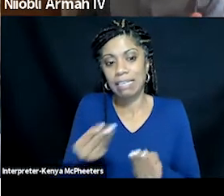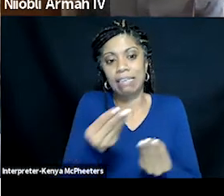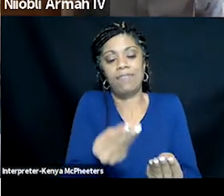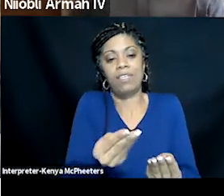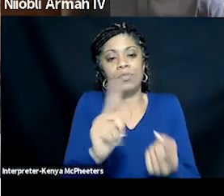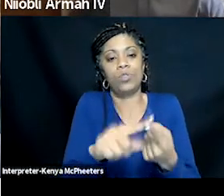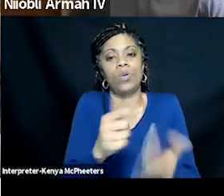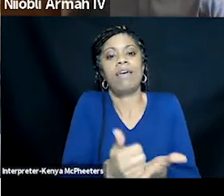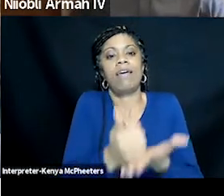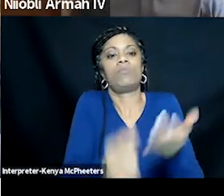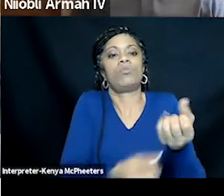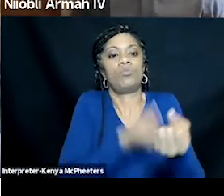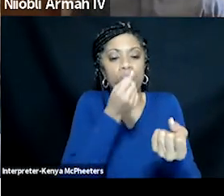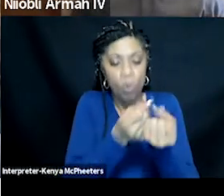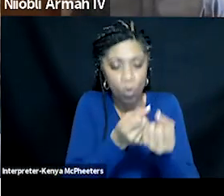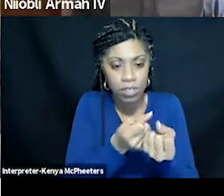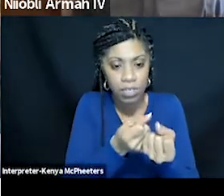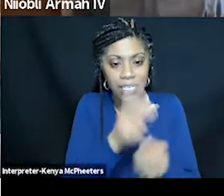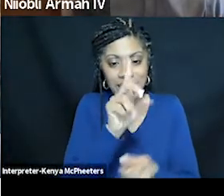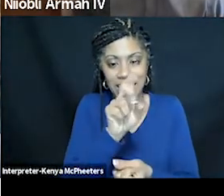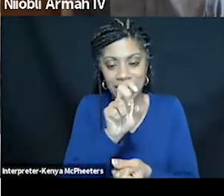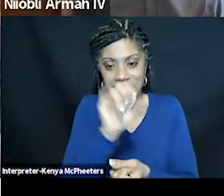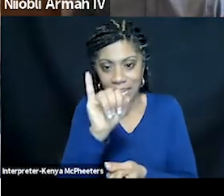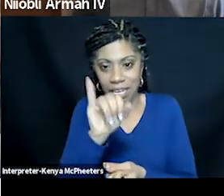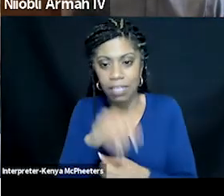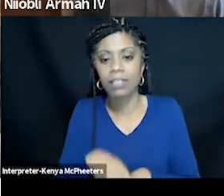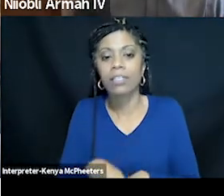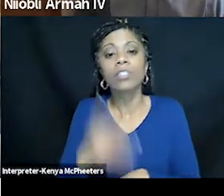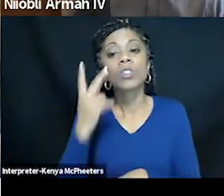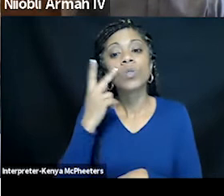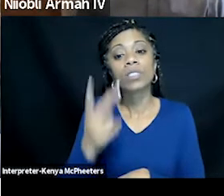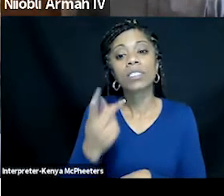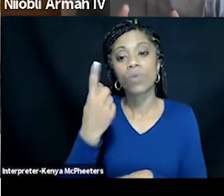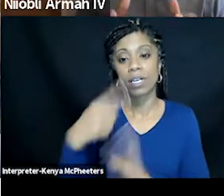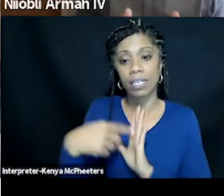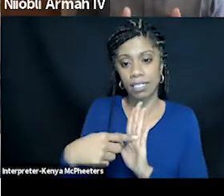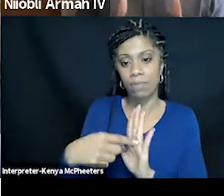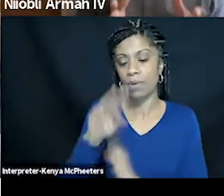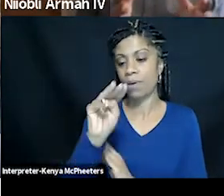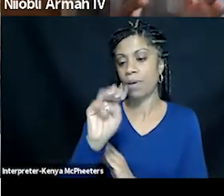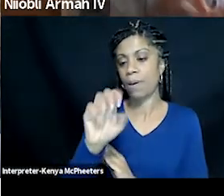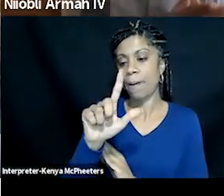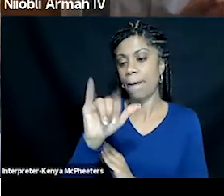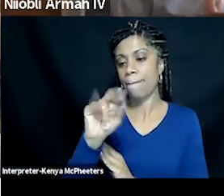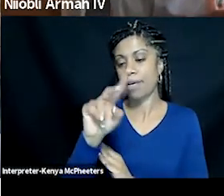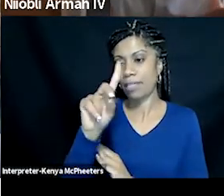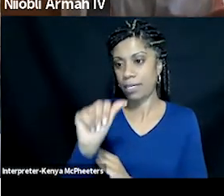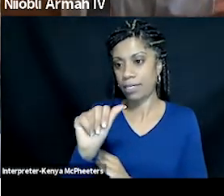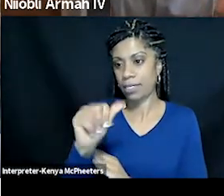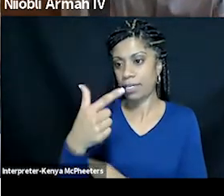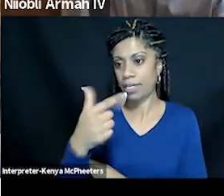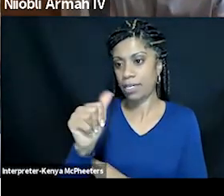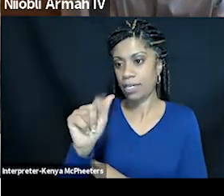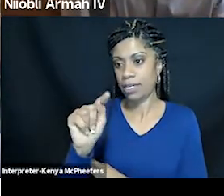you see two examples here of Melinda Gates or Grant from the Heinz Foundation, where obviously not just them